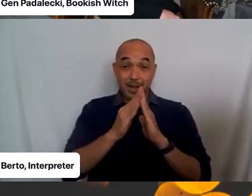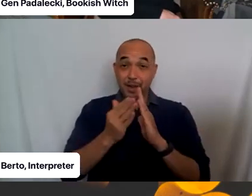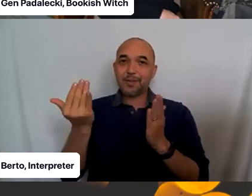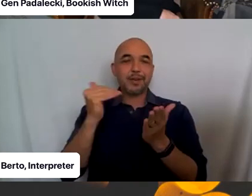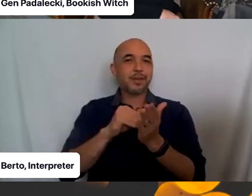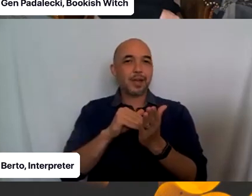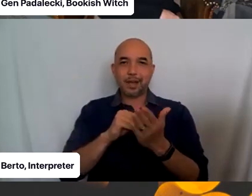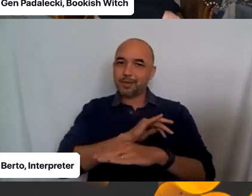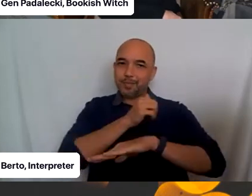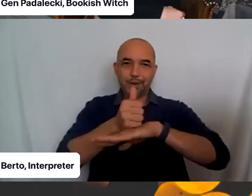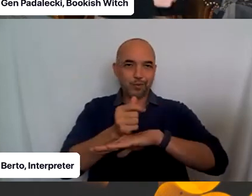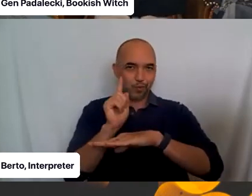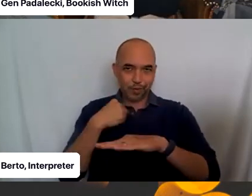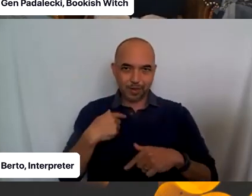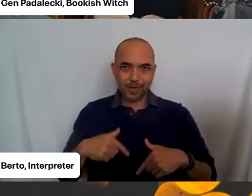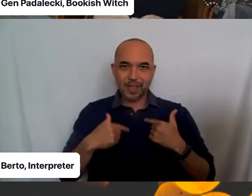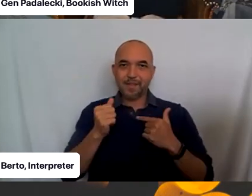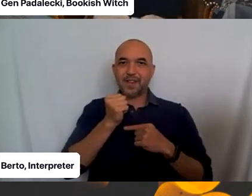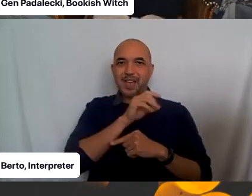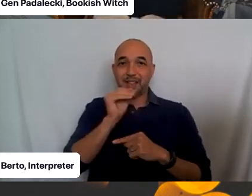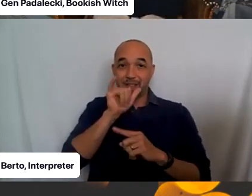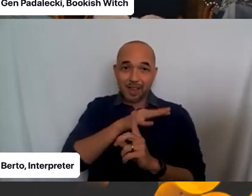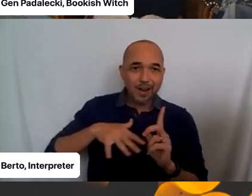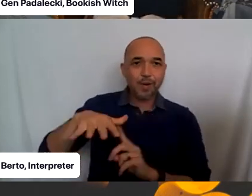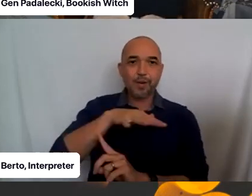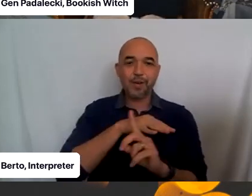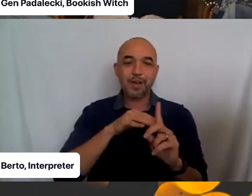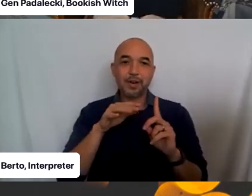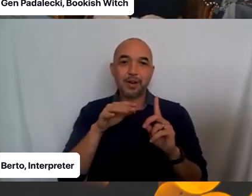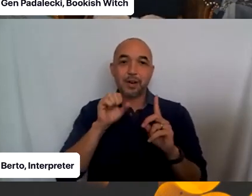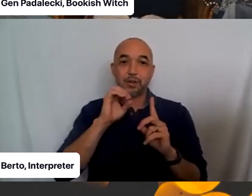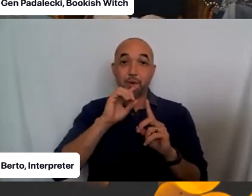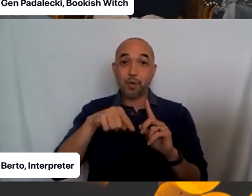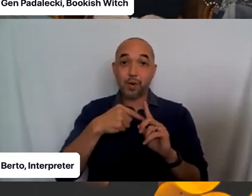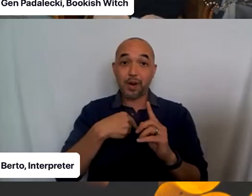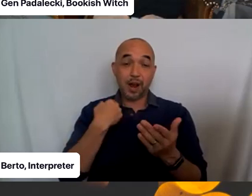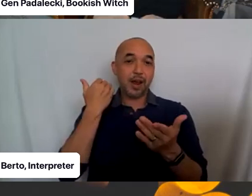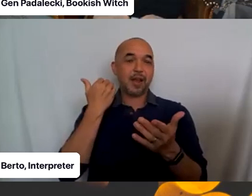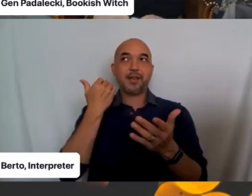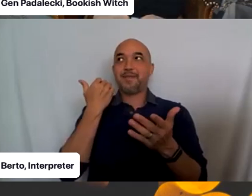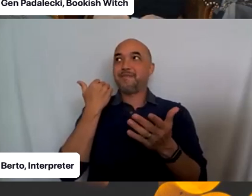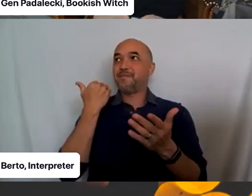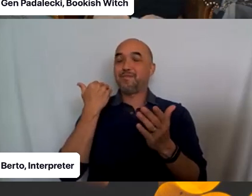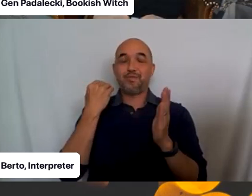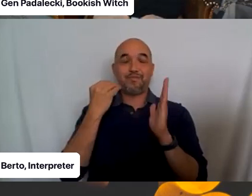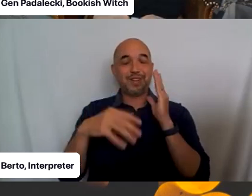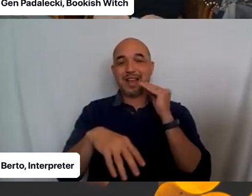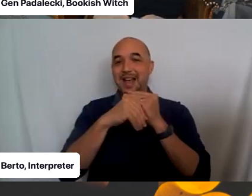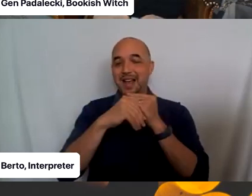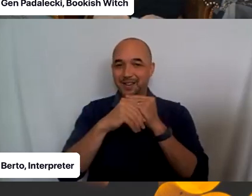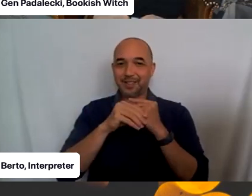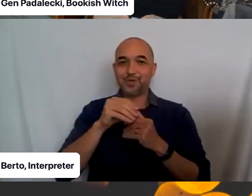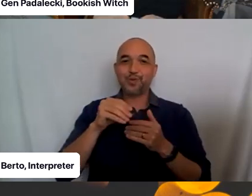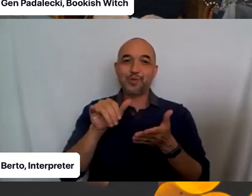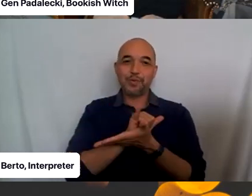I live and the town surrounding it. I mean, when I hit the New York Times bestseller list, I had people, there's only one florist where we live.